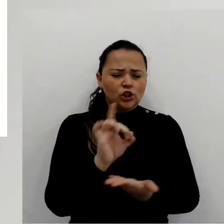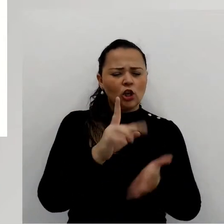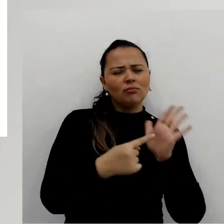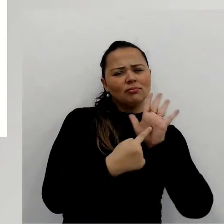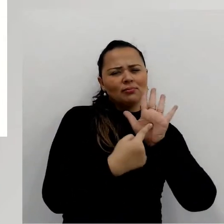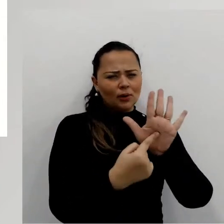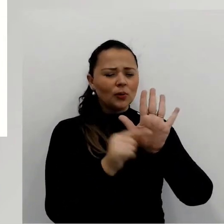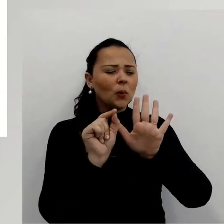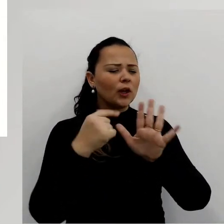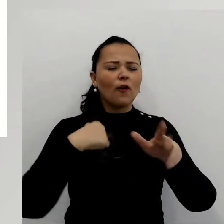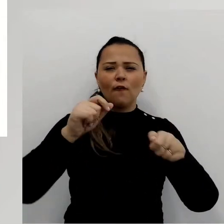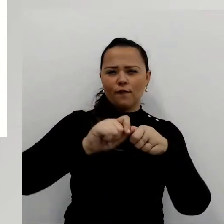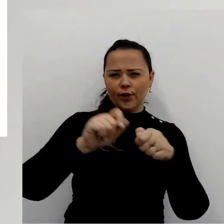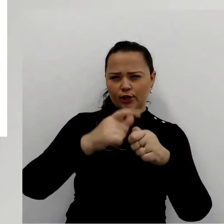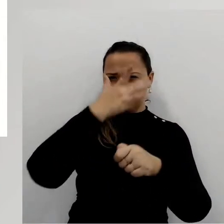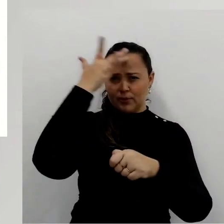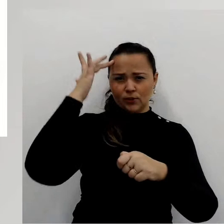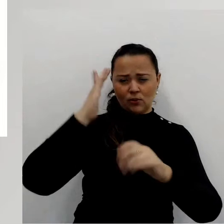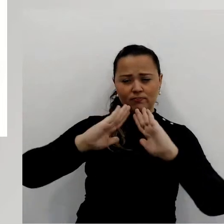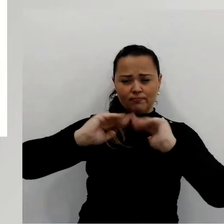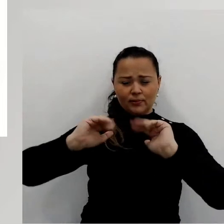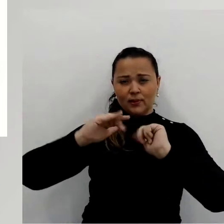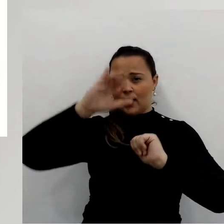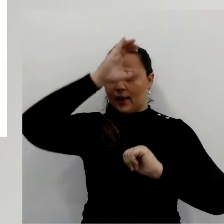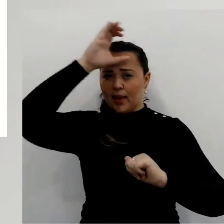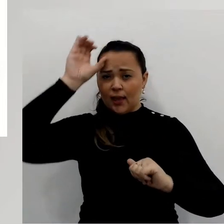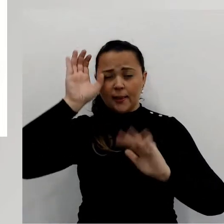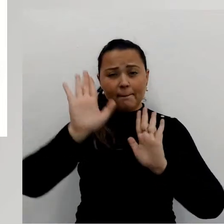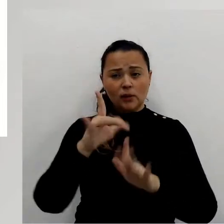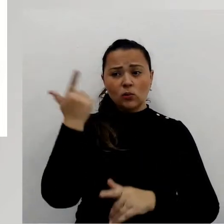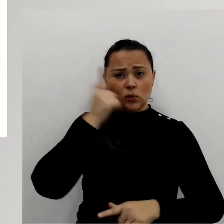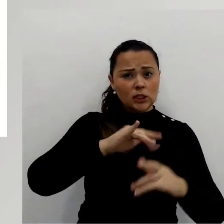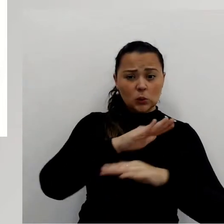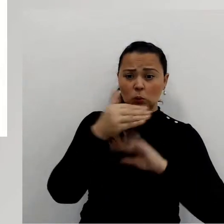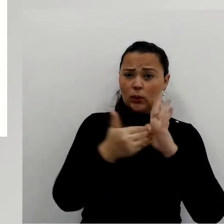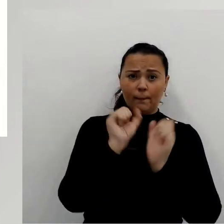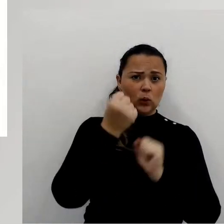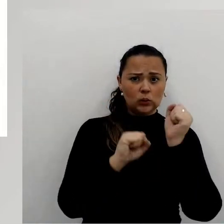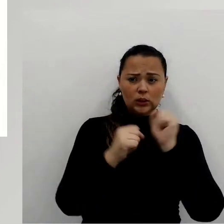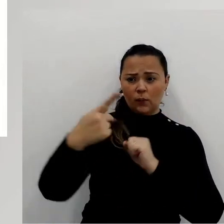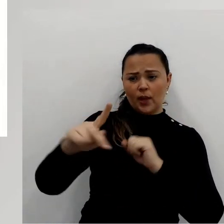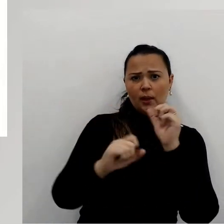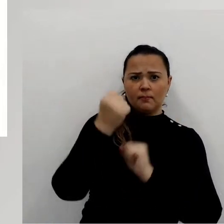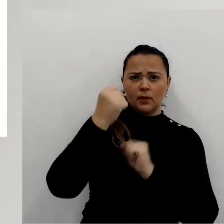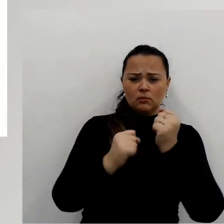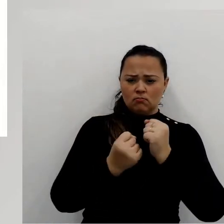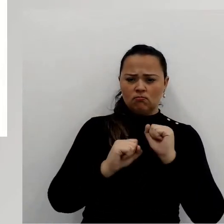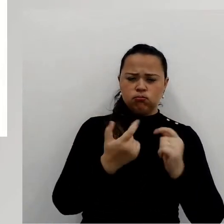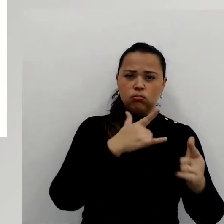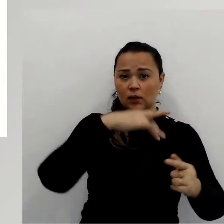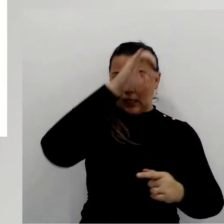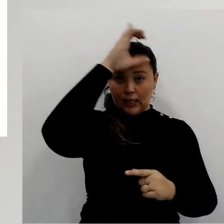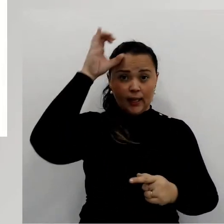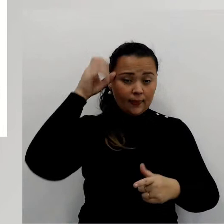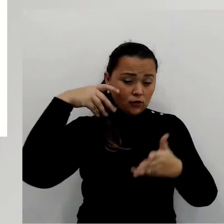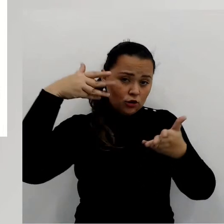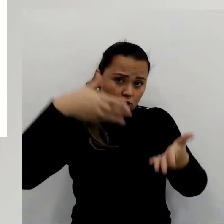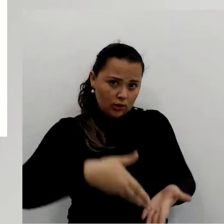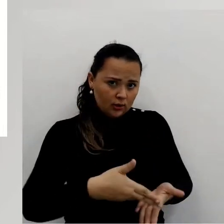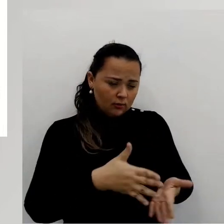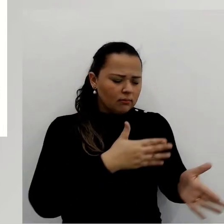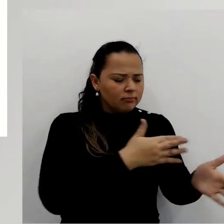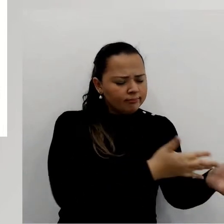that actually automated their entire production from when the customer came in and the job came in through the plant,